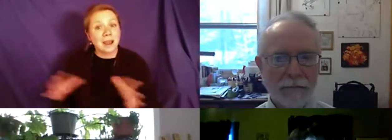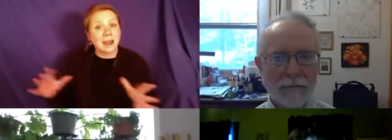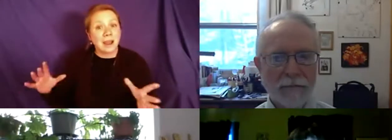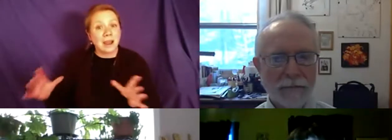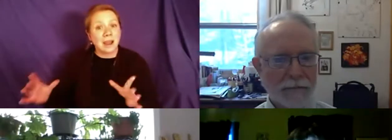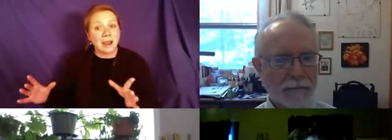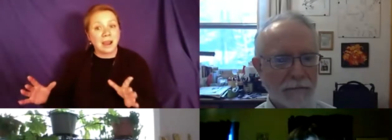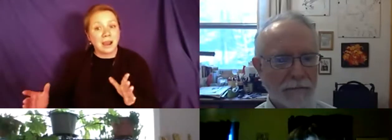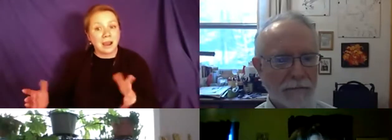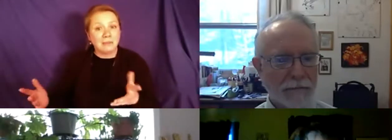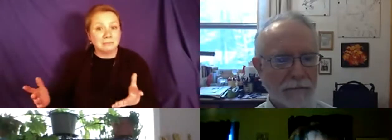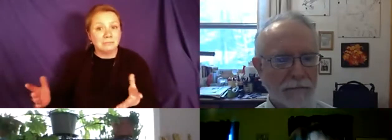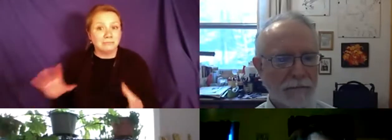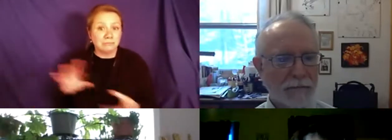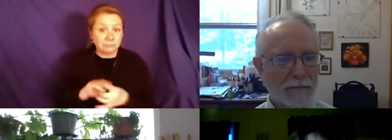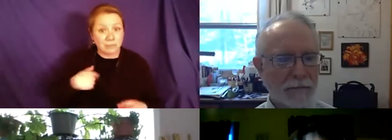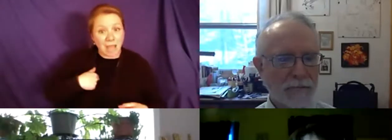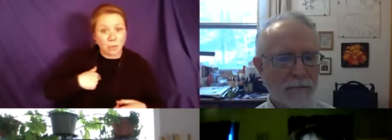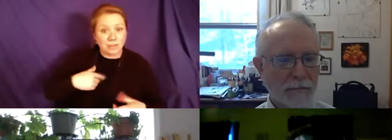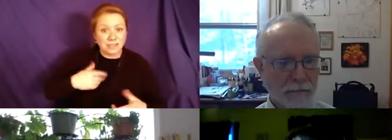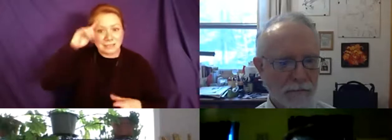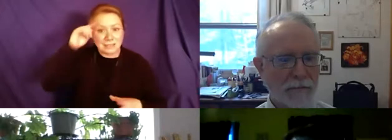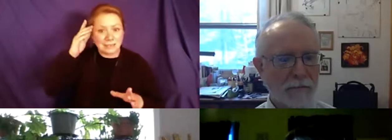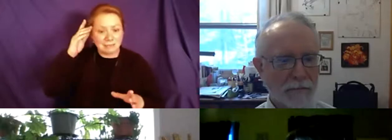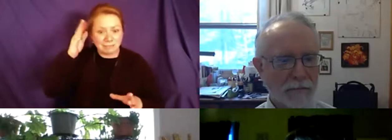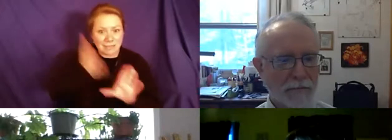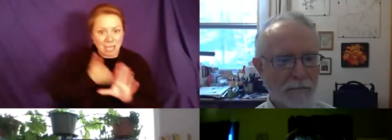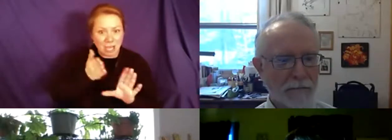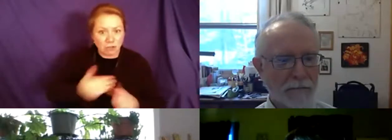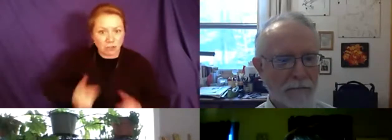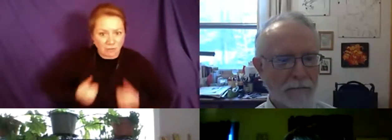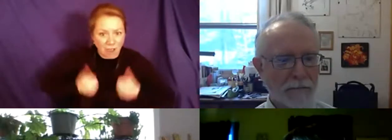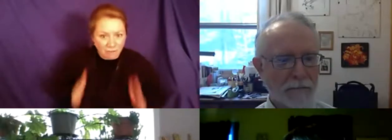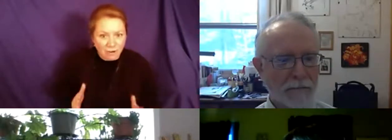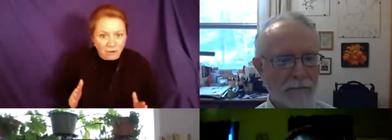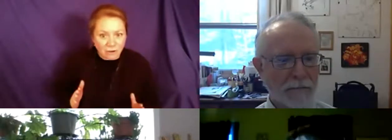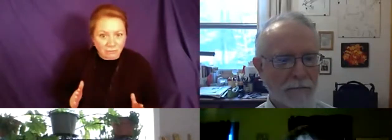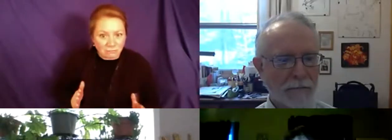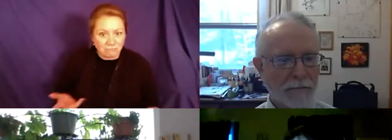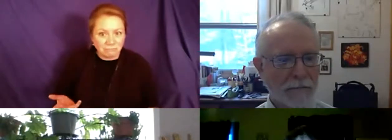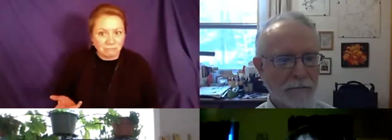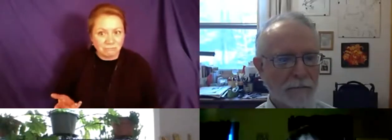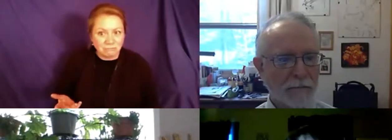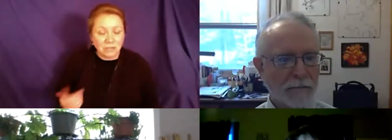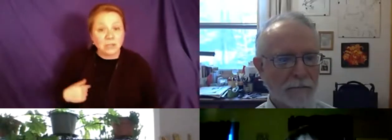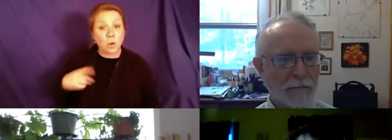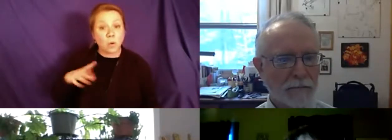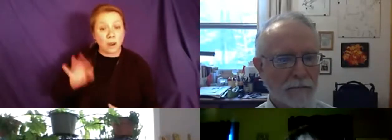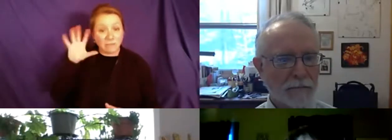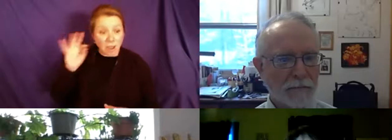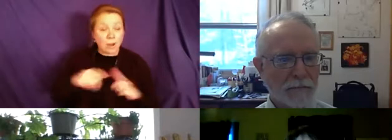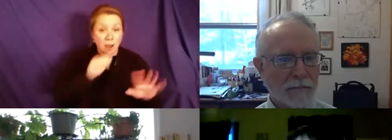a psychiatric survivor, to being a person with that experience. And what I found going to door to